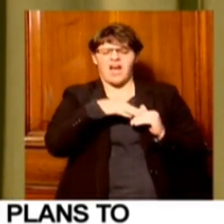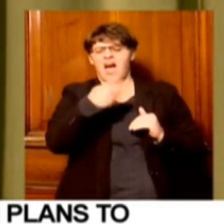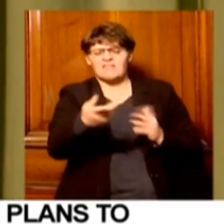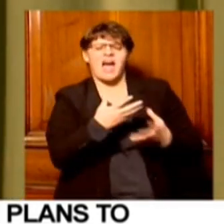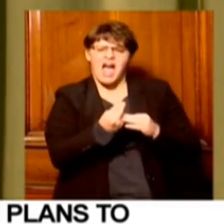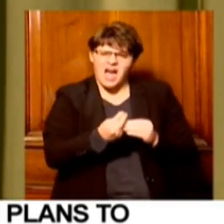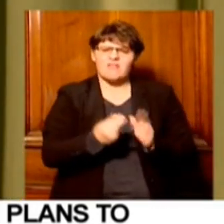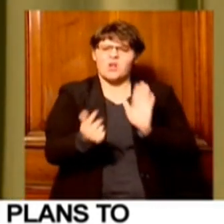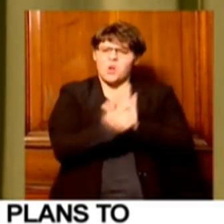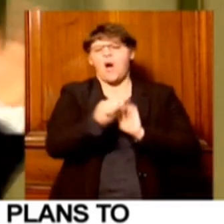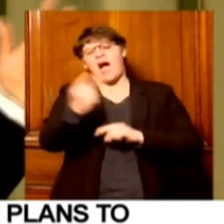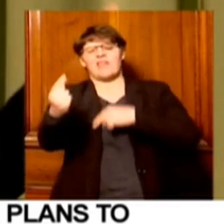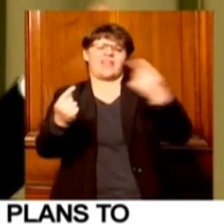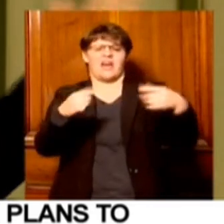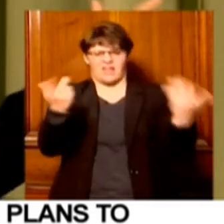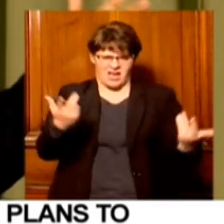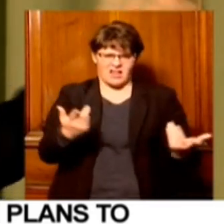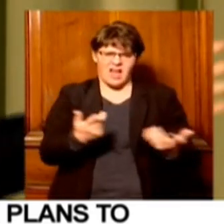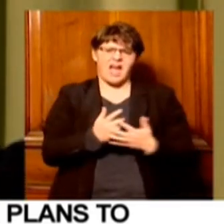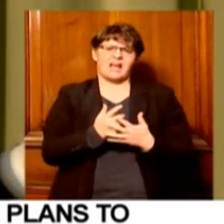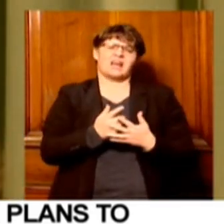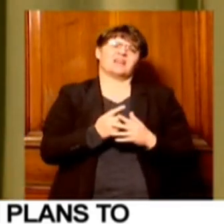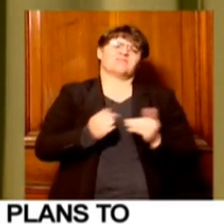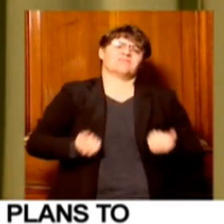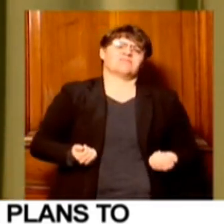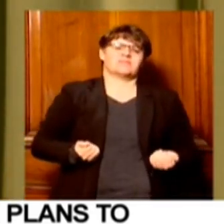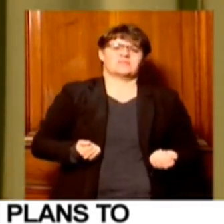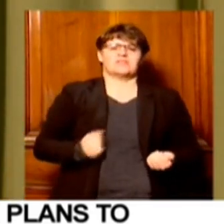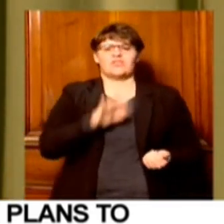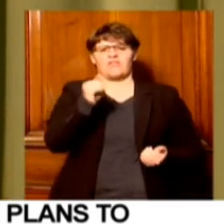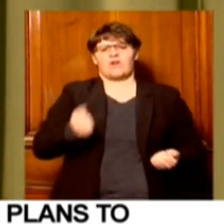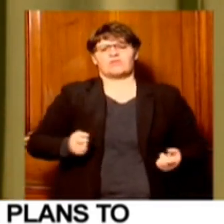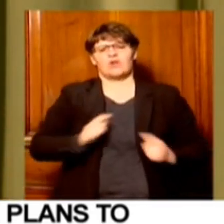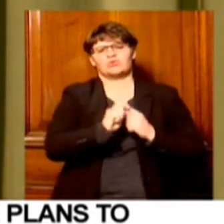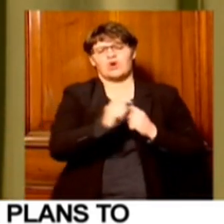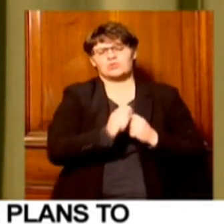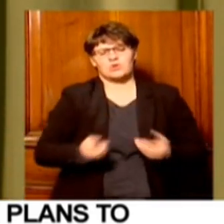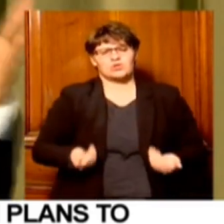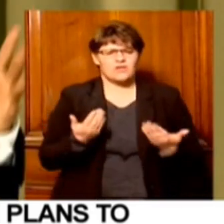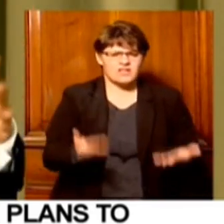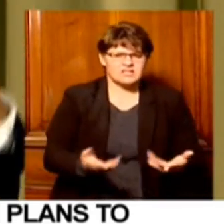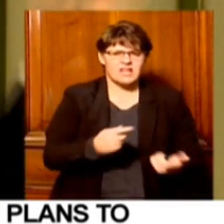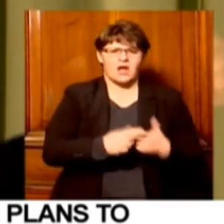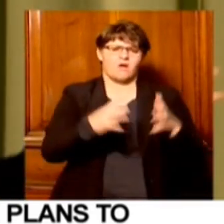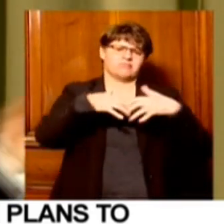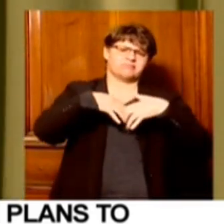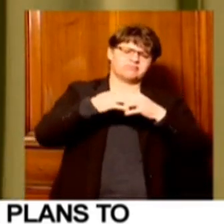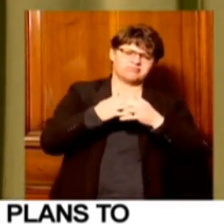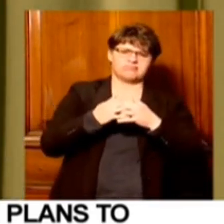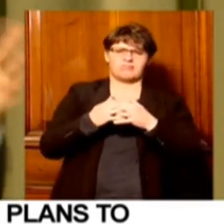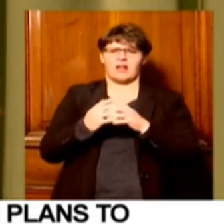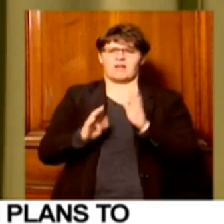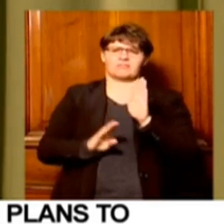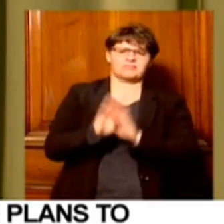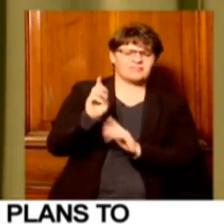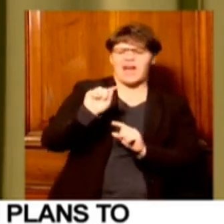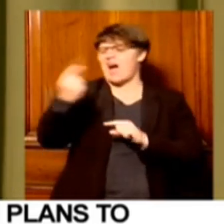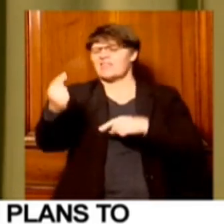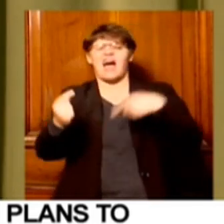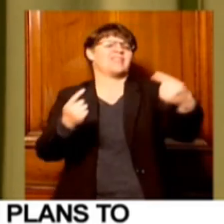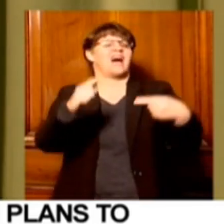Legal Succession Act to the South African Transport Services, which now created even PRASA and